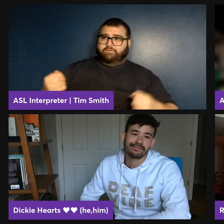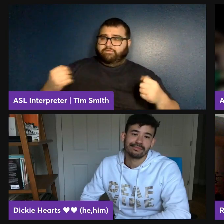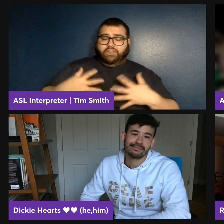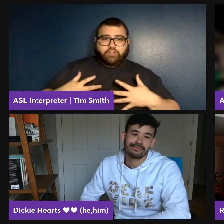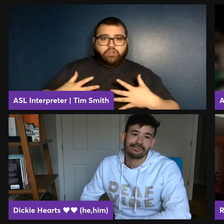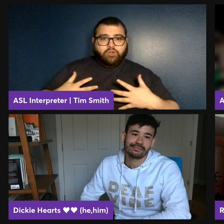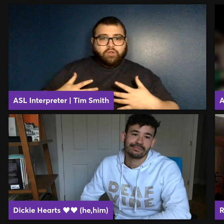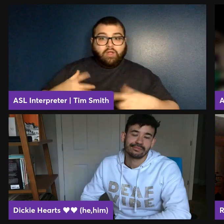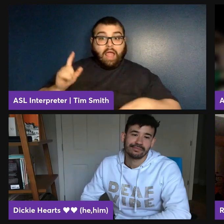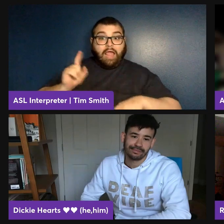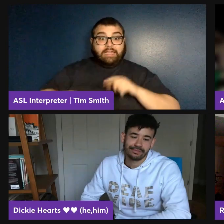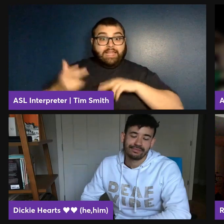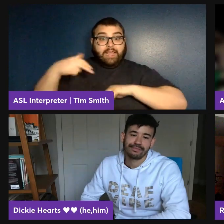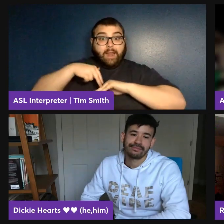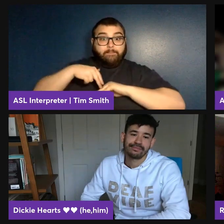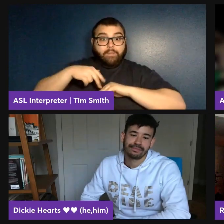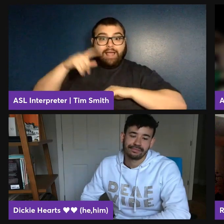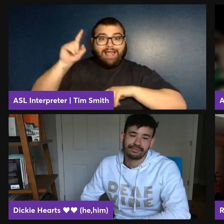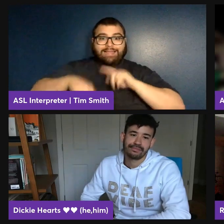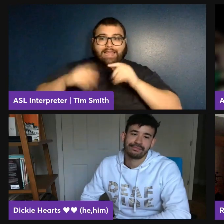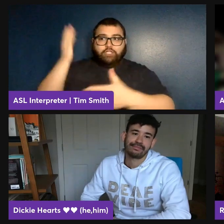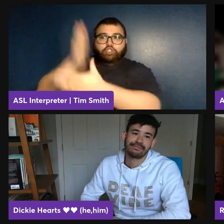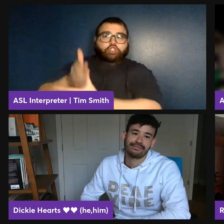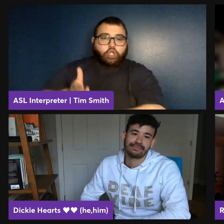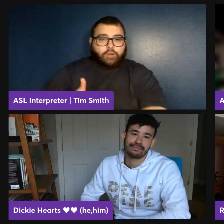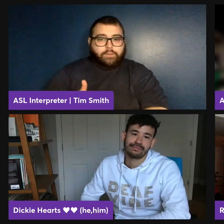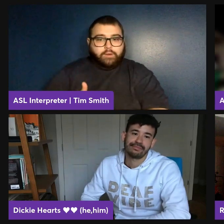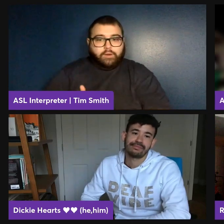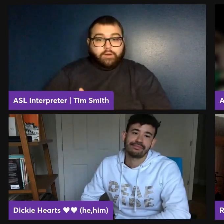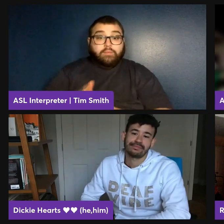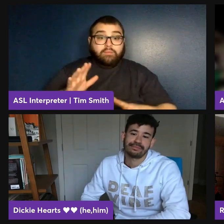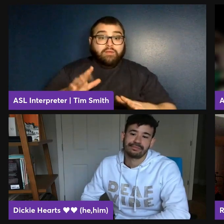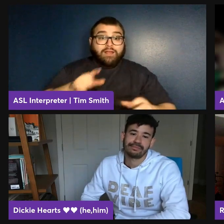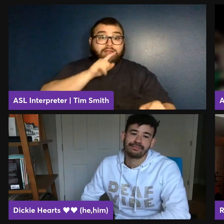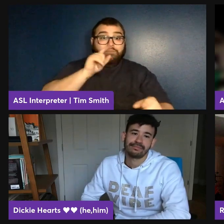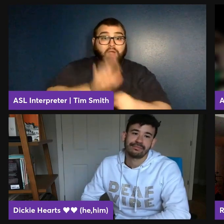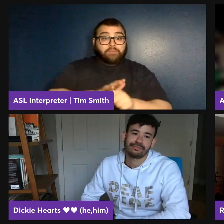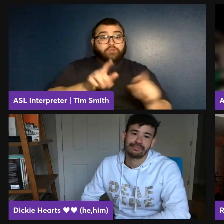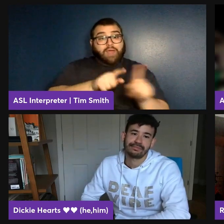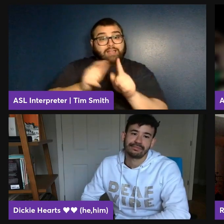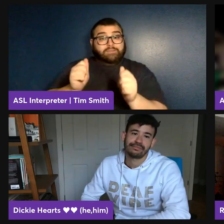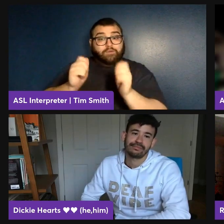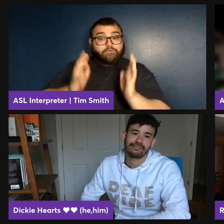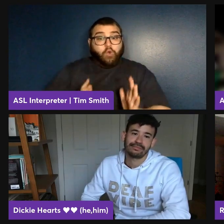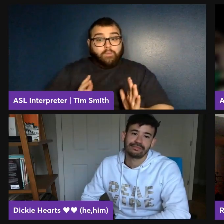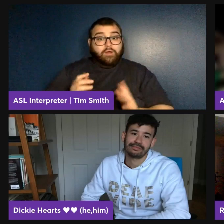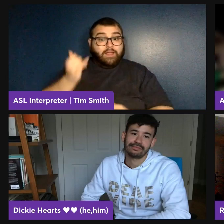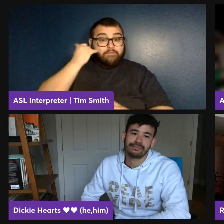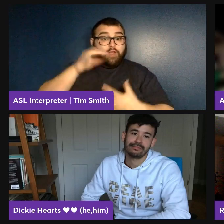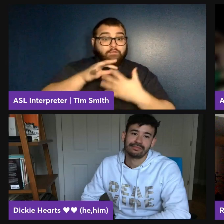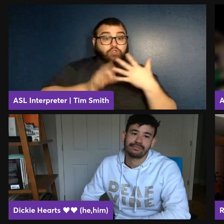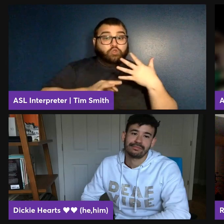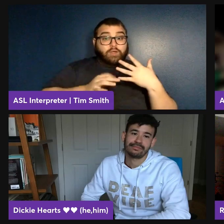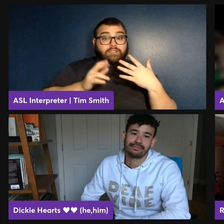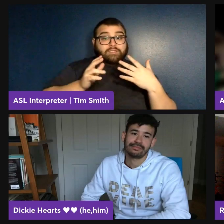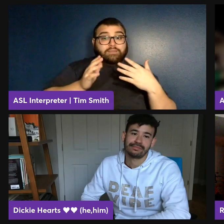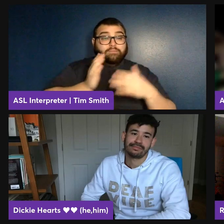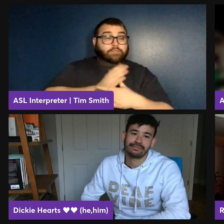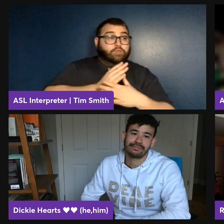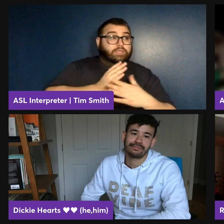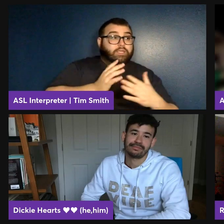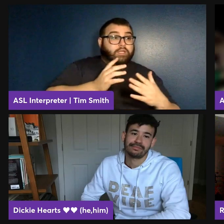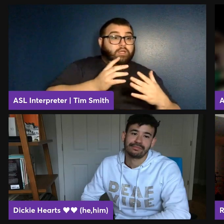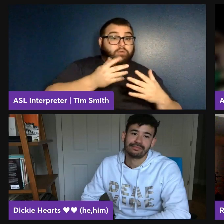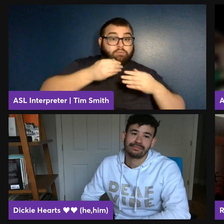can't disturb. Oh, no. But, like, I can promise you as a performer, if you have the choice between, you know,